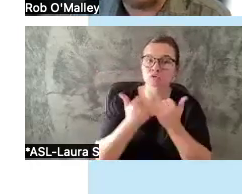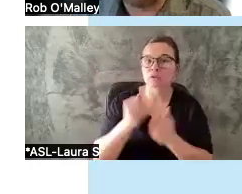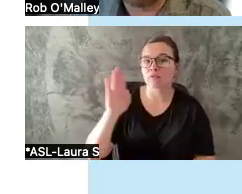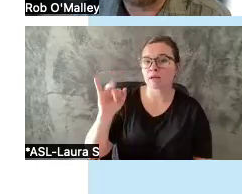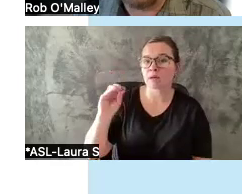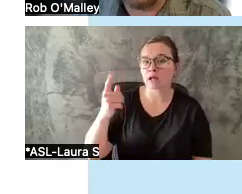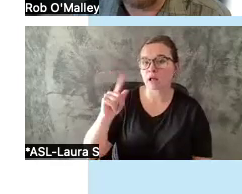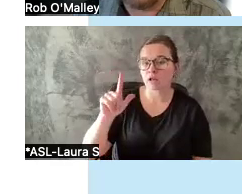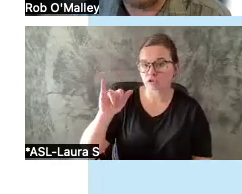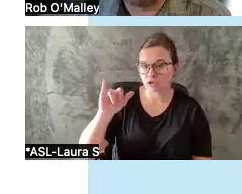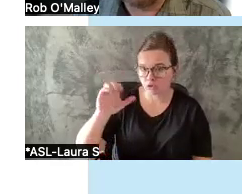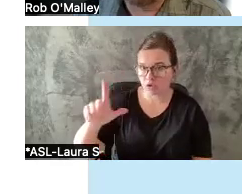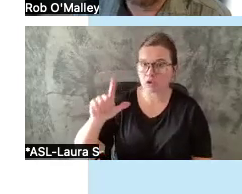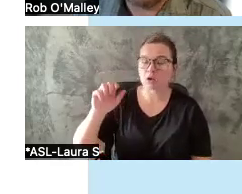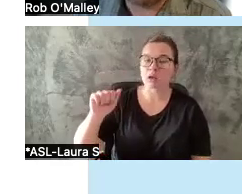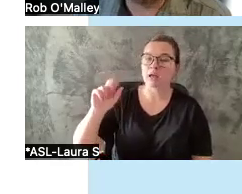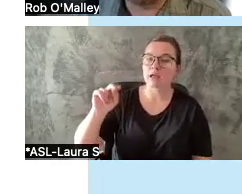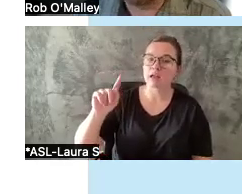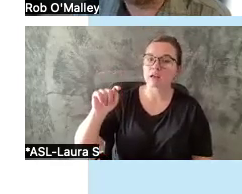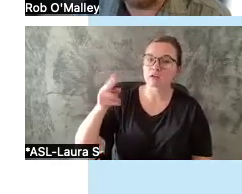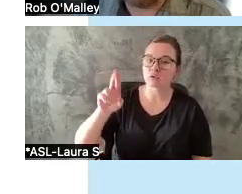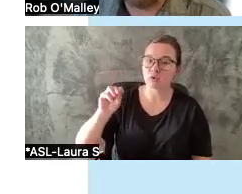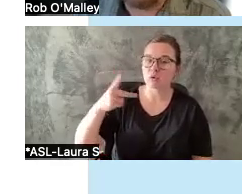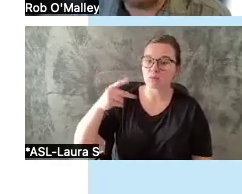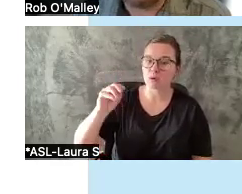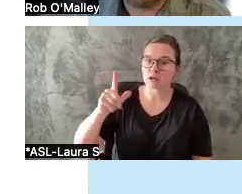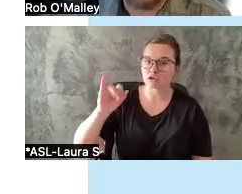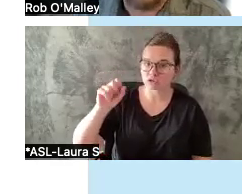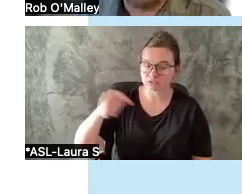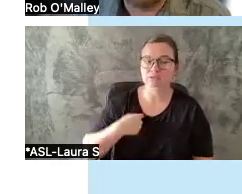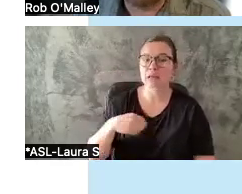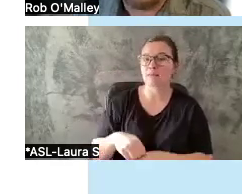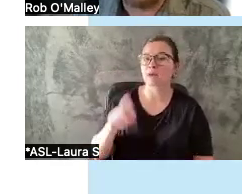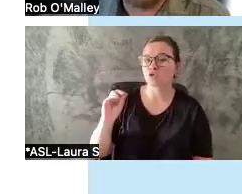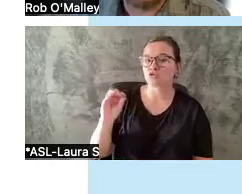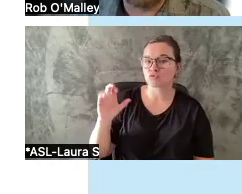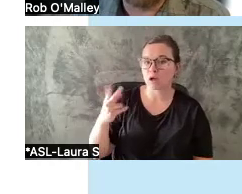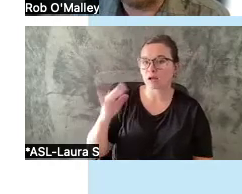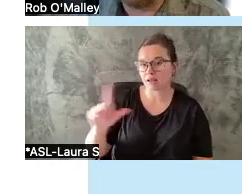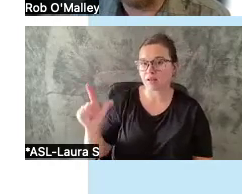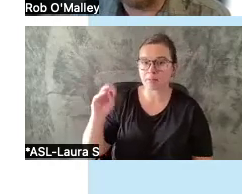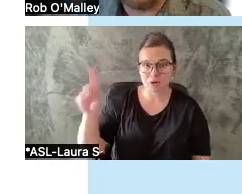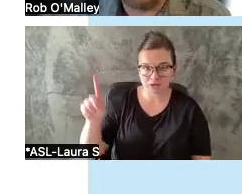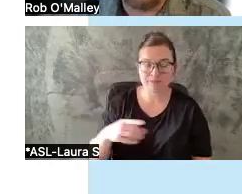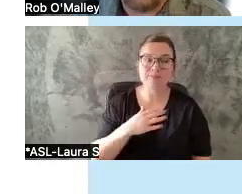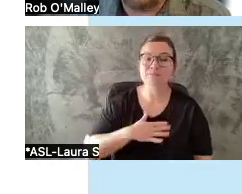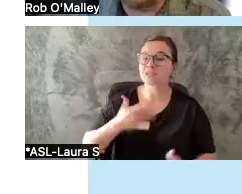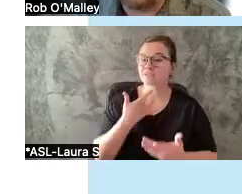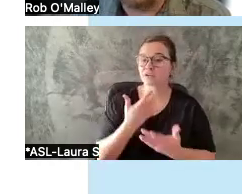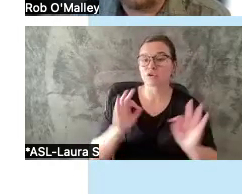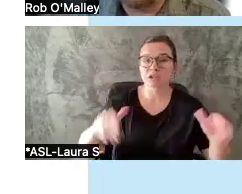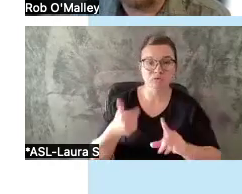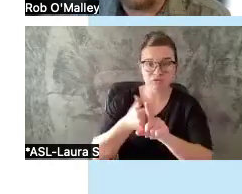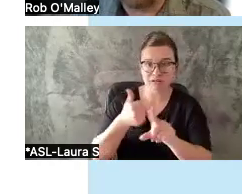Biological Anthropologists, or AABA. And I'm joining you from Rockville, Maryland, which is where I live. And please feel free to introduce yourself in chat